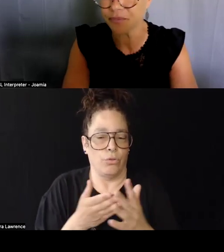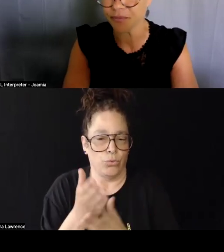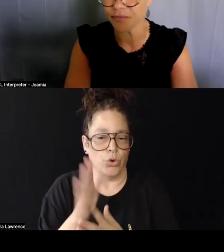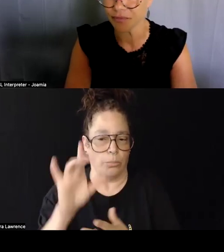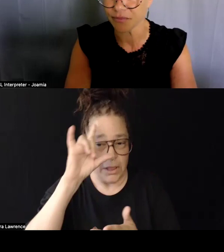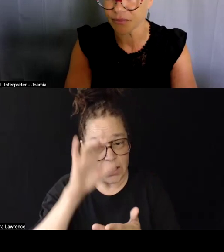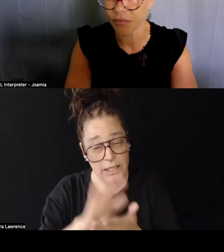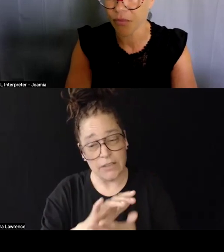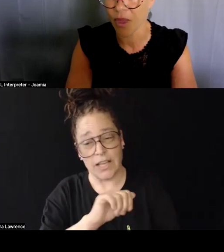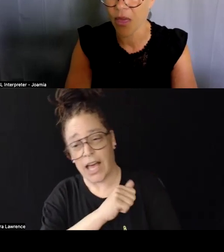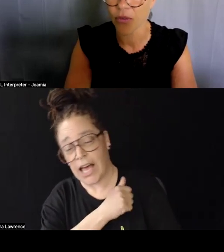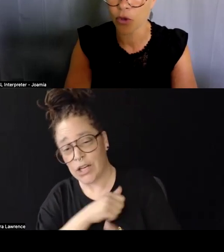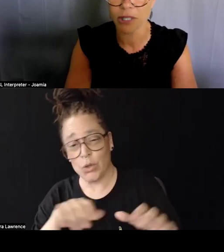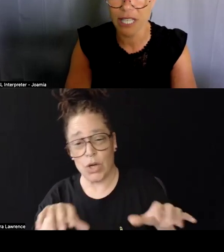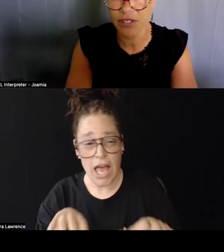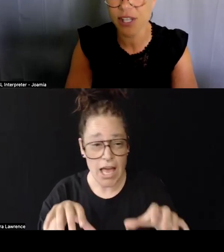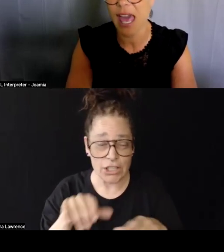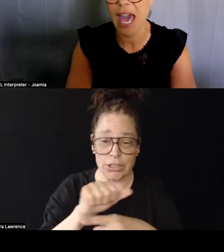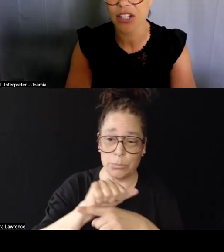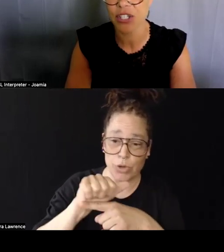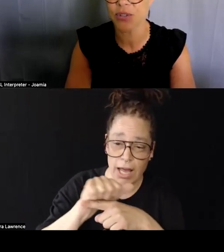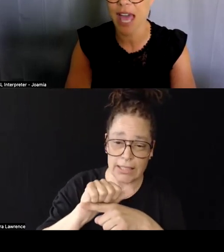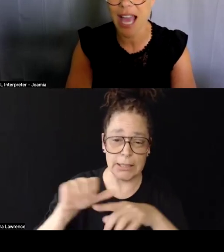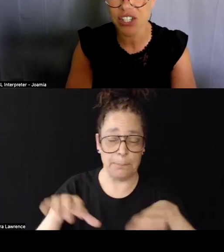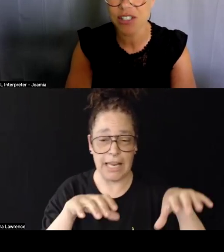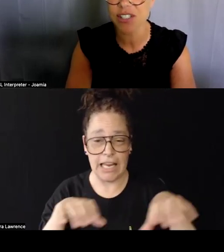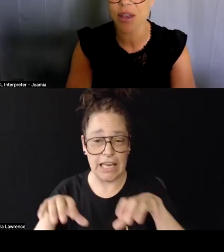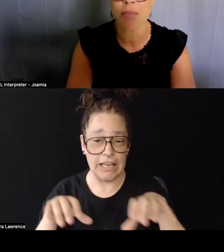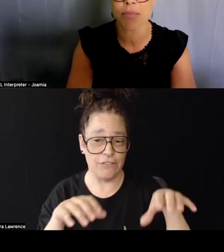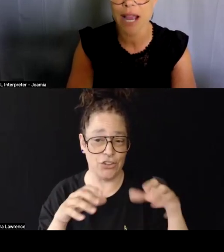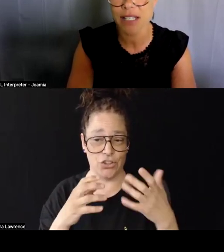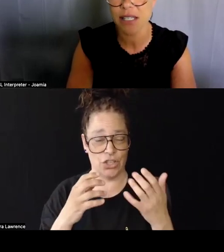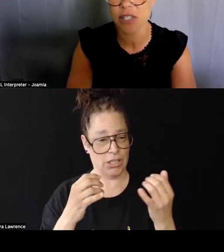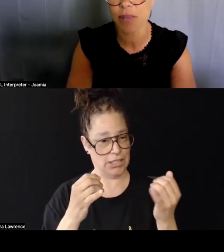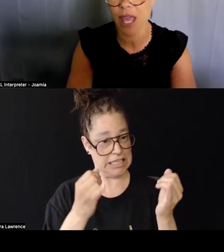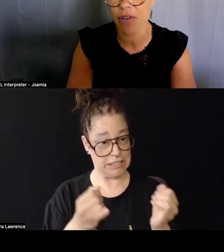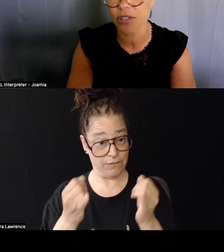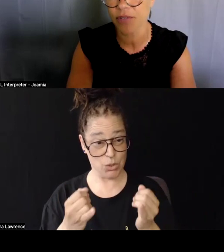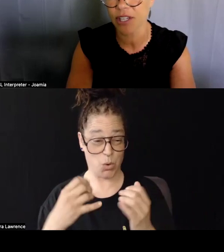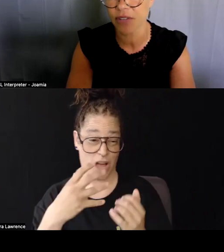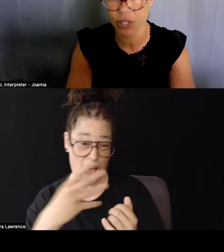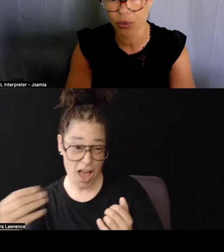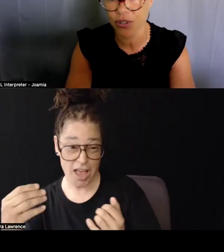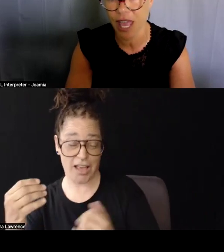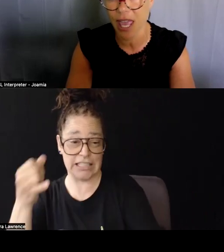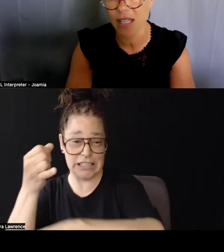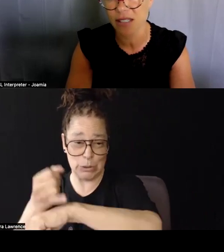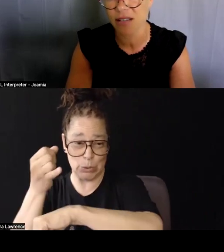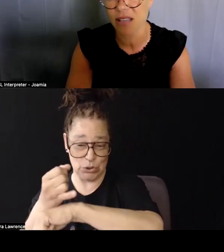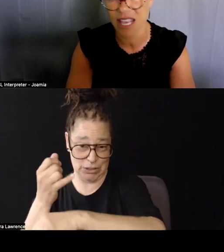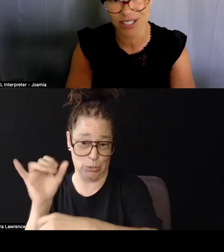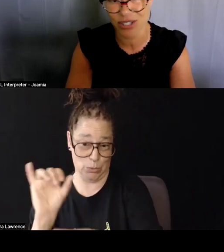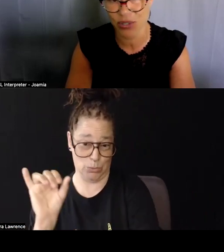people through beliefs, attitudes, actions, practices, behaviors of individuals